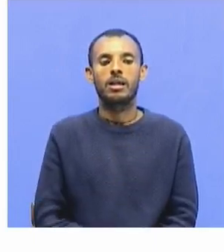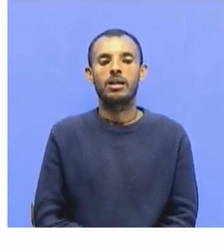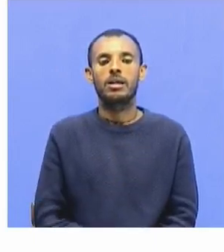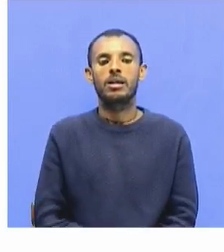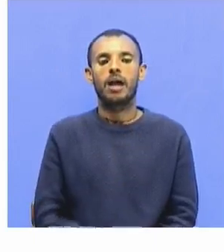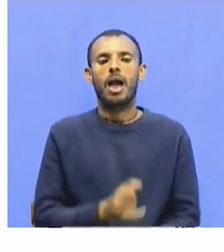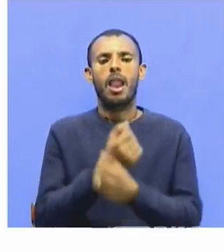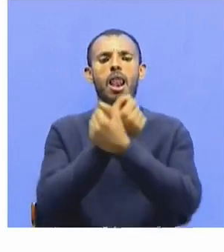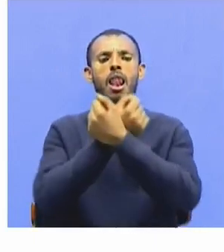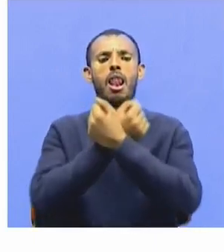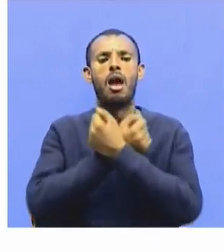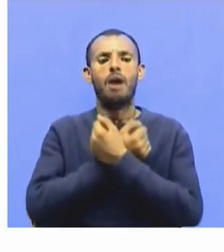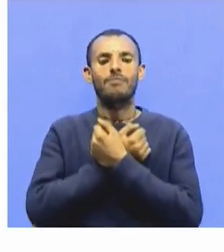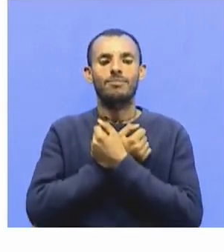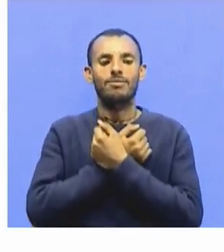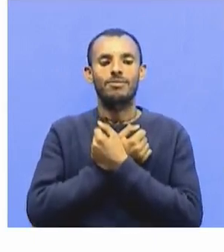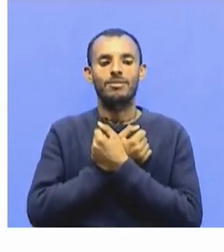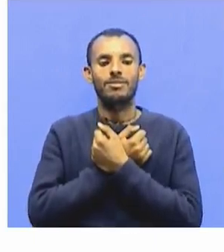chocolate